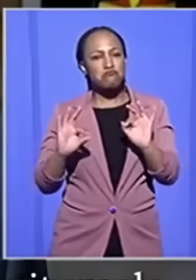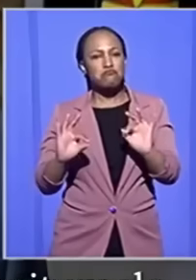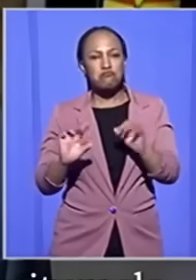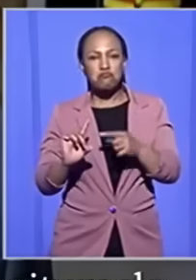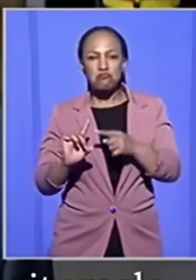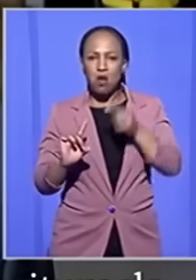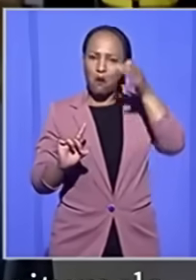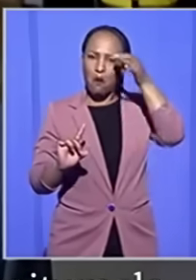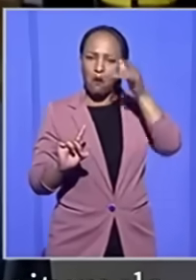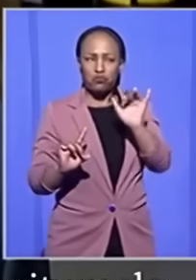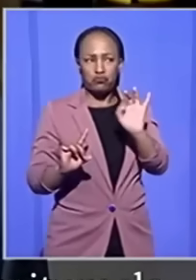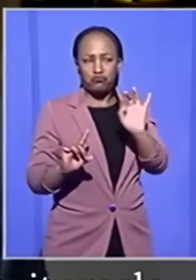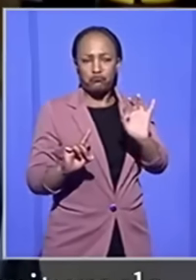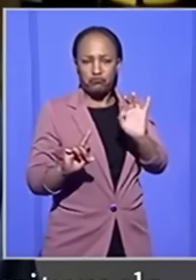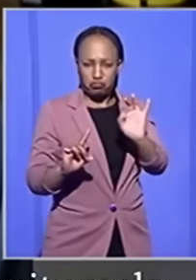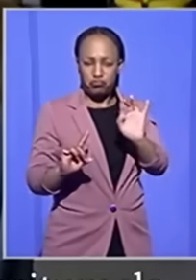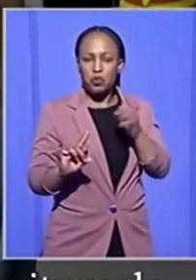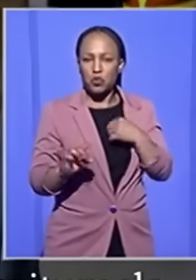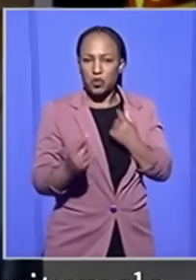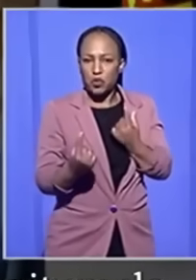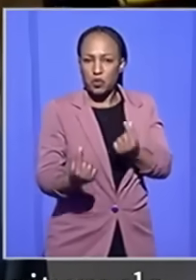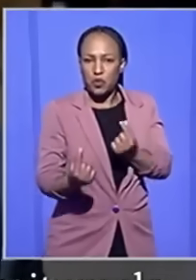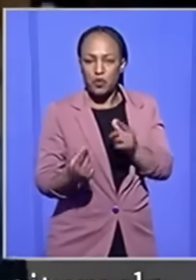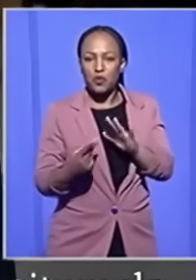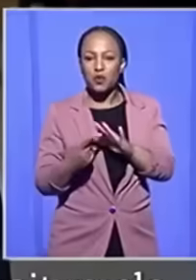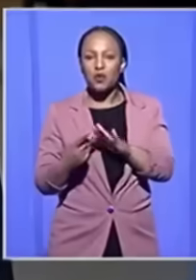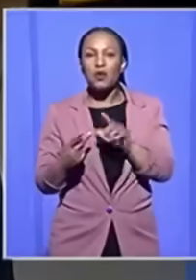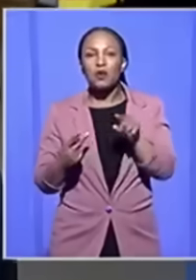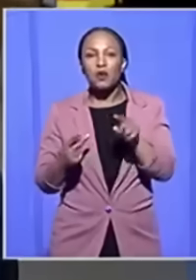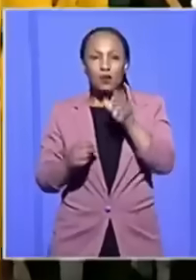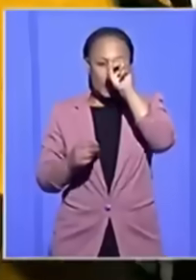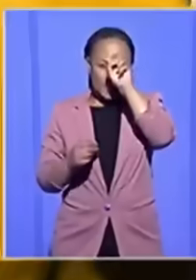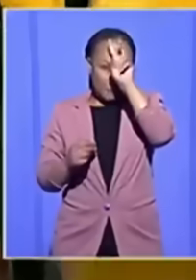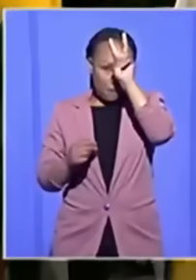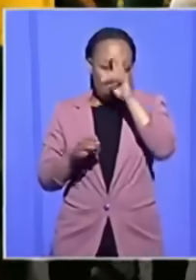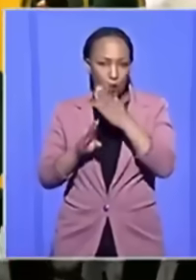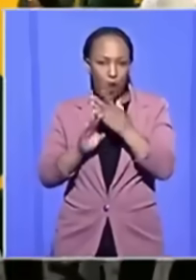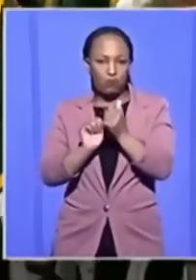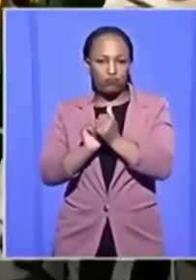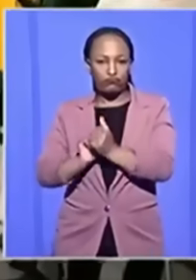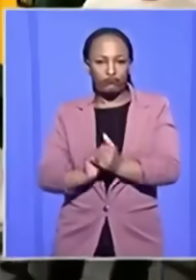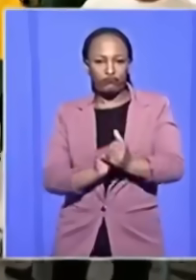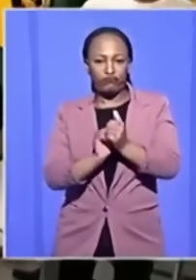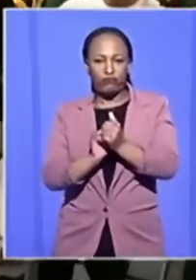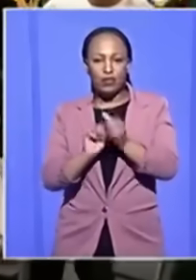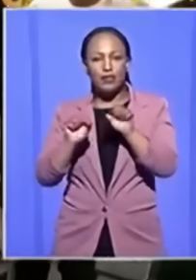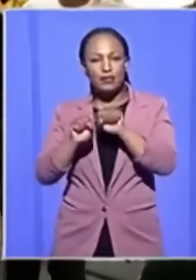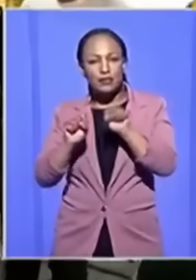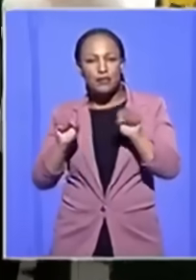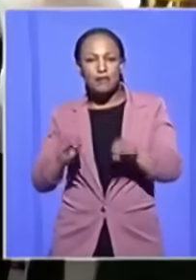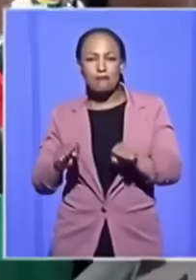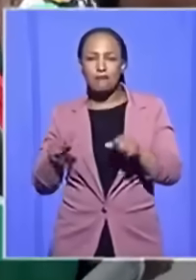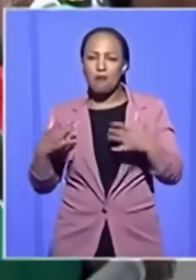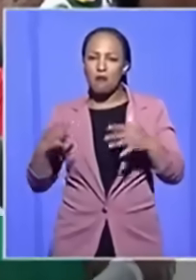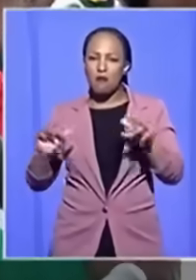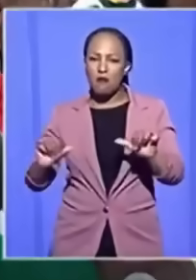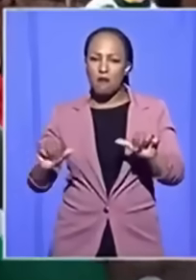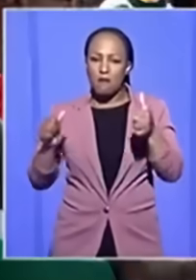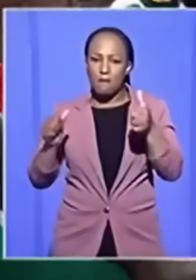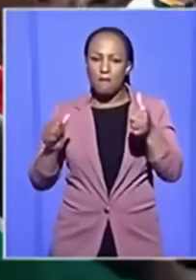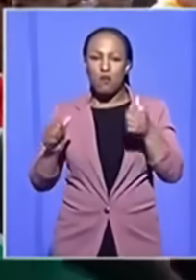that. We also, the other system, these guys work with the Springbok coaches as well. So the system is working, to be